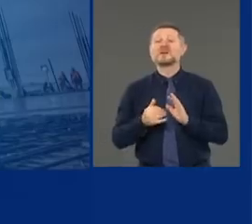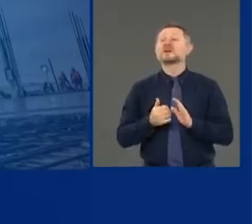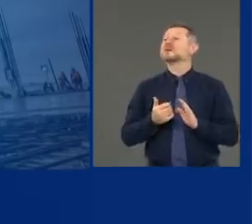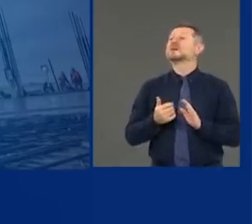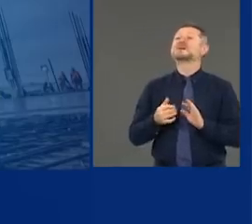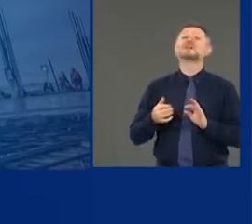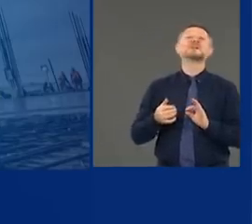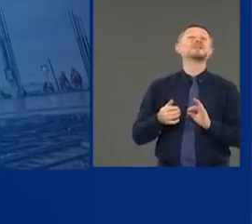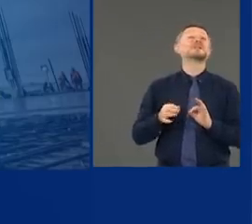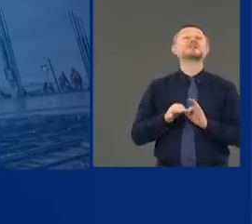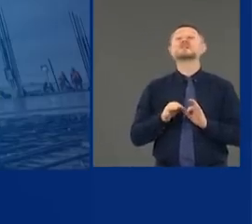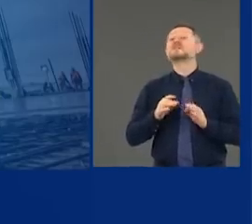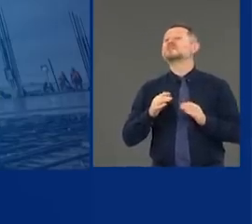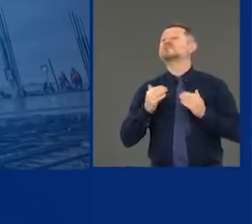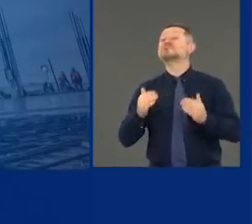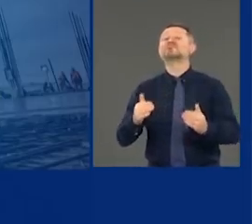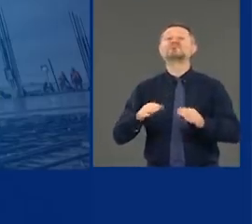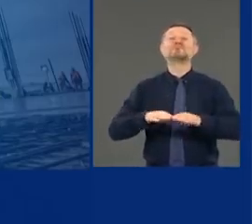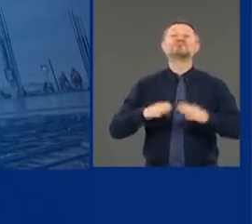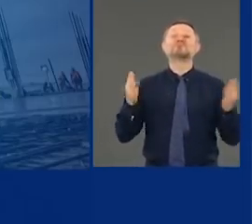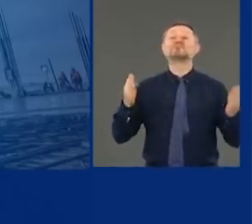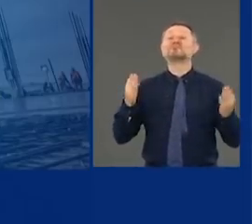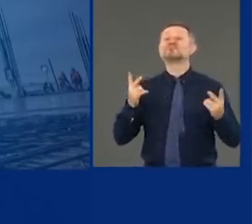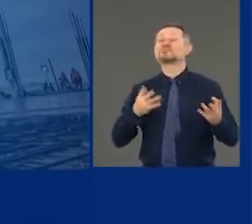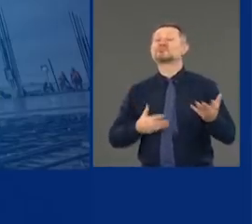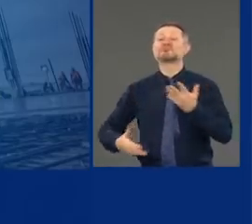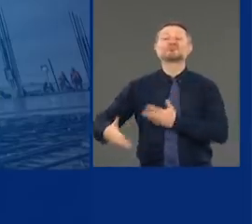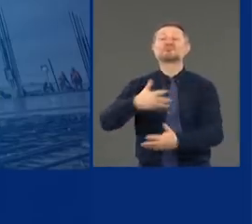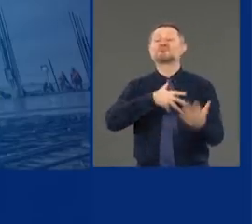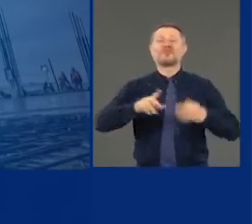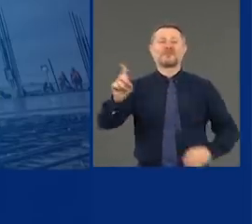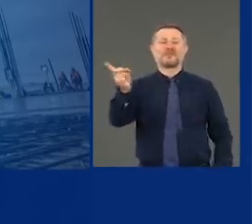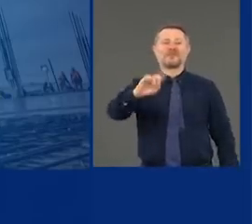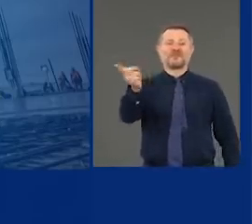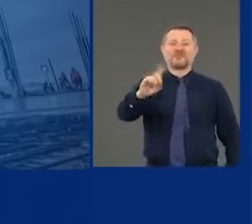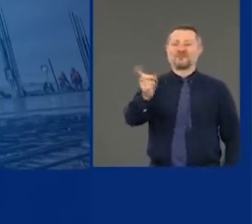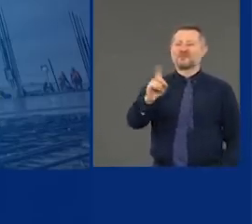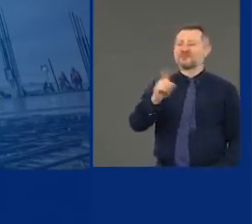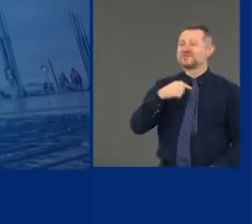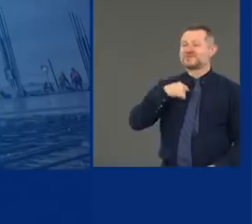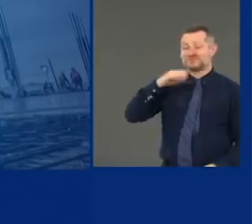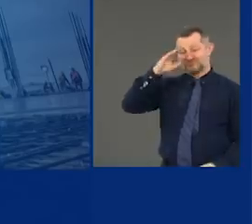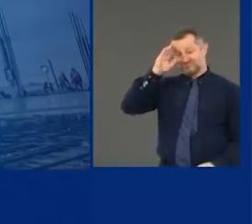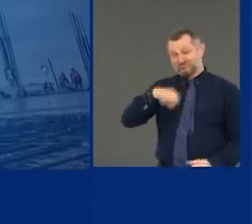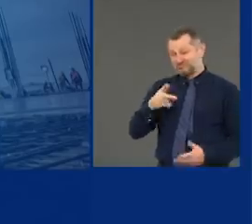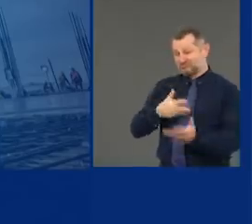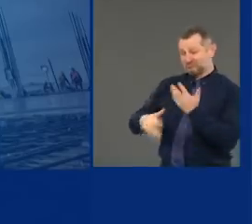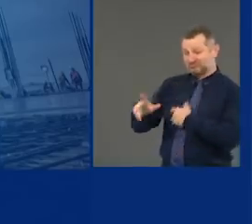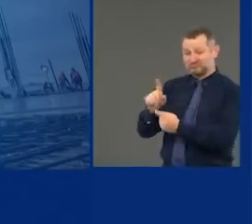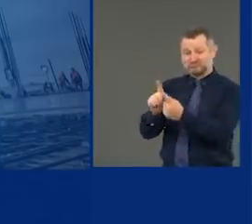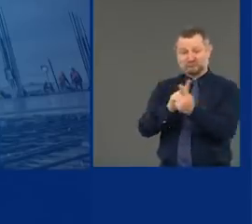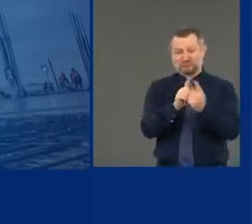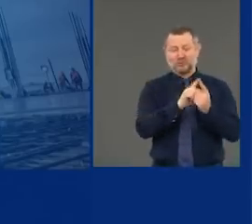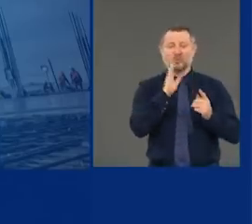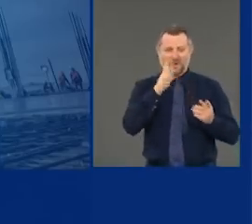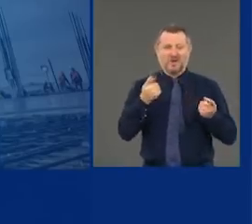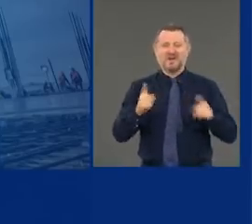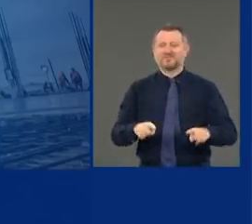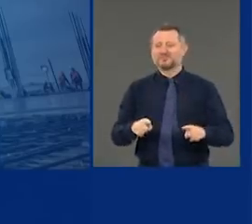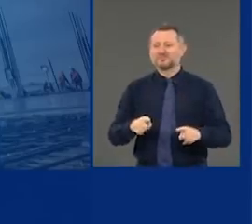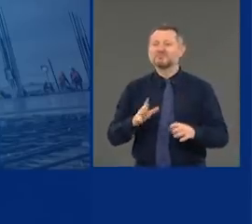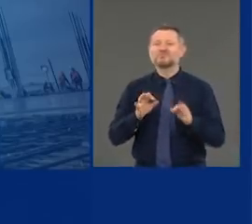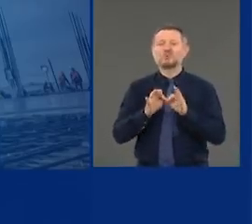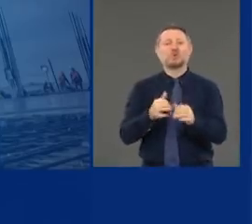reckless reopening. We know what happens when that is done. This is by the guidelines. Construction